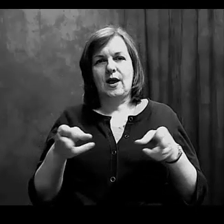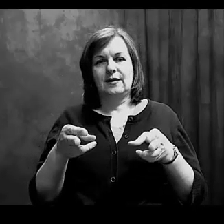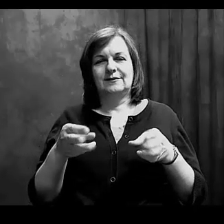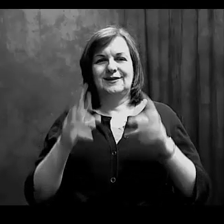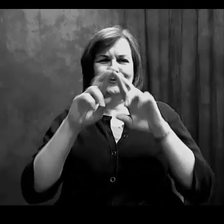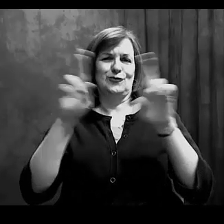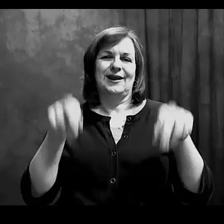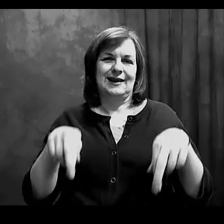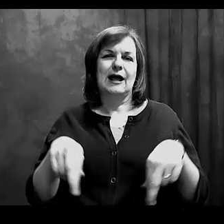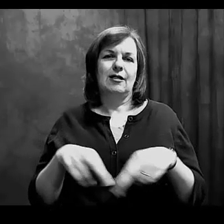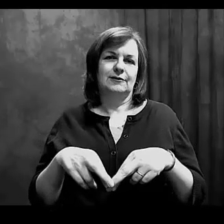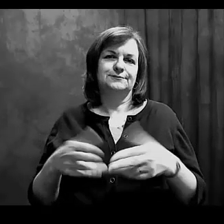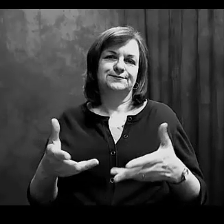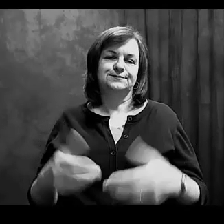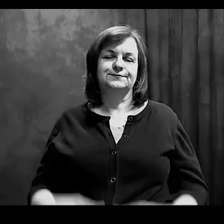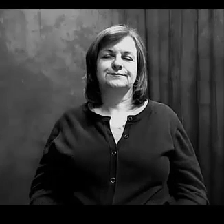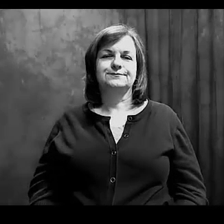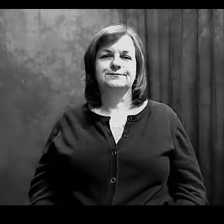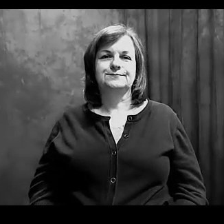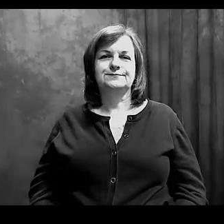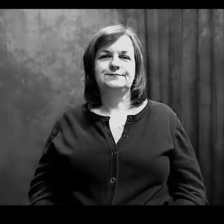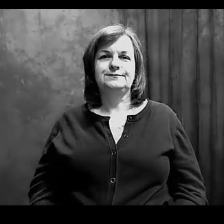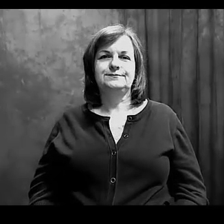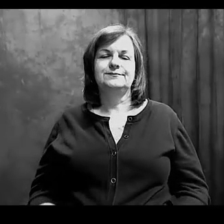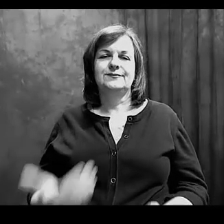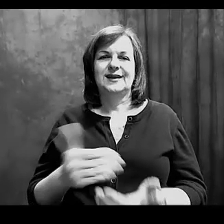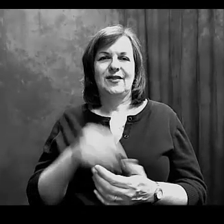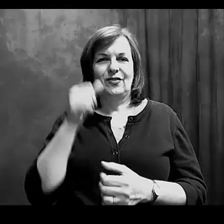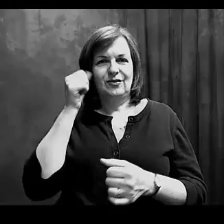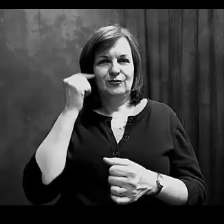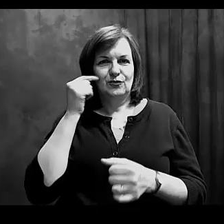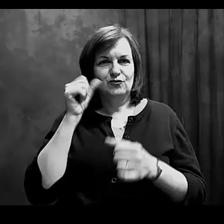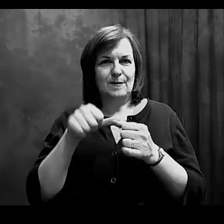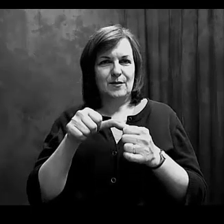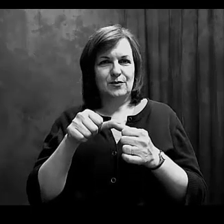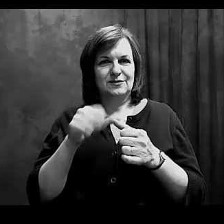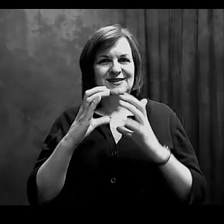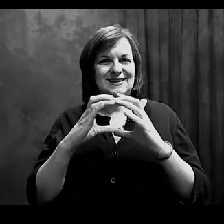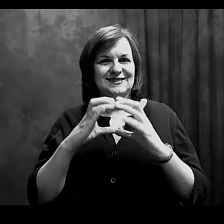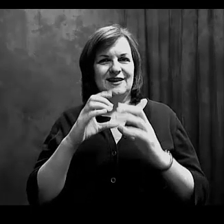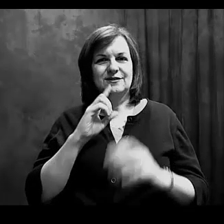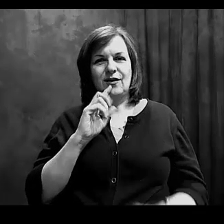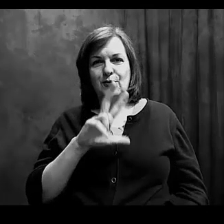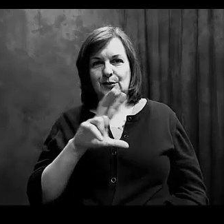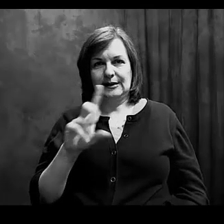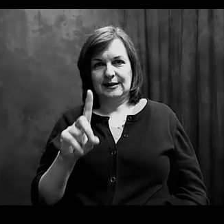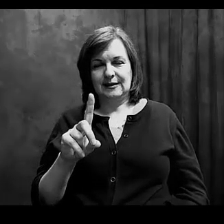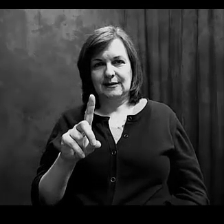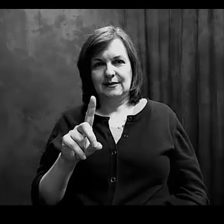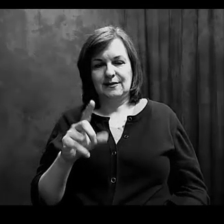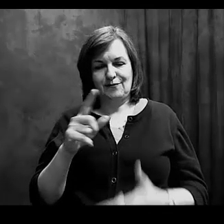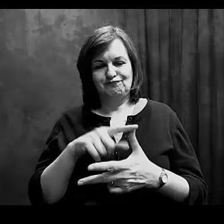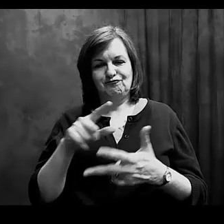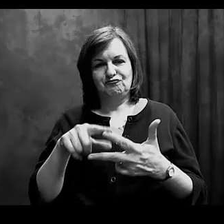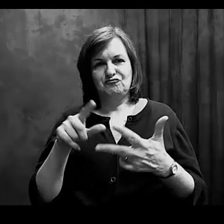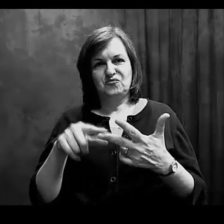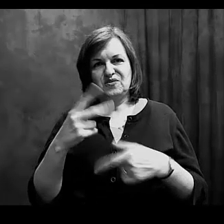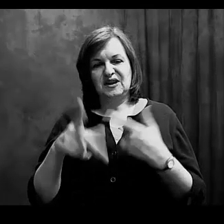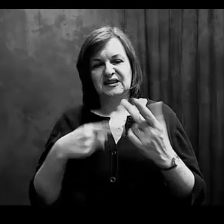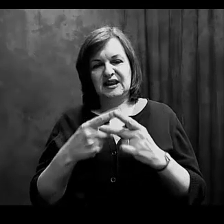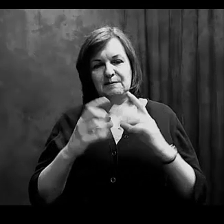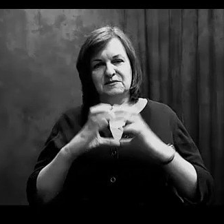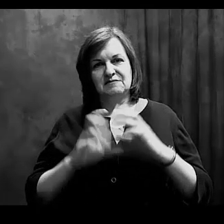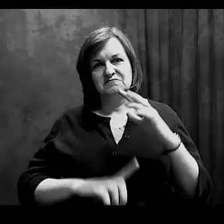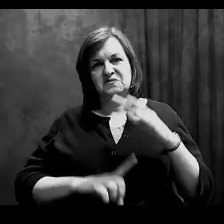It's a rectangle, right? And again, would be three-dimensional. We'll look at these in different places in your body